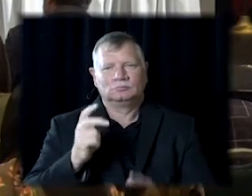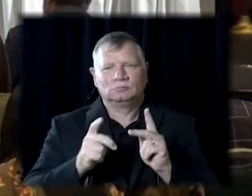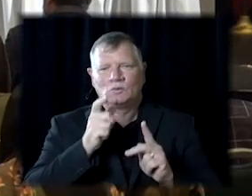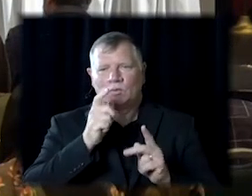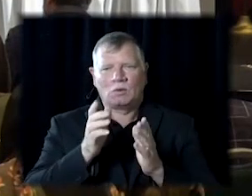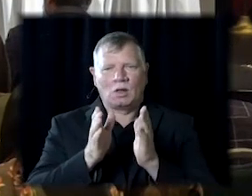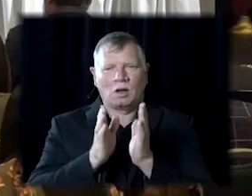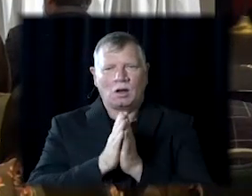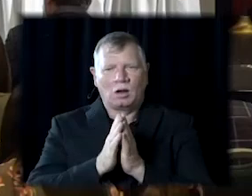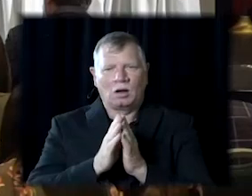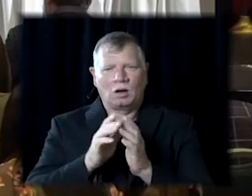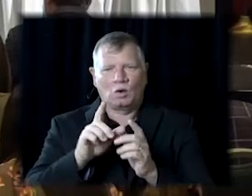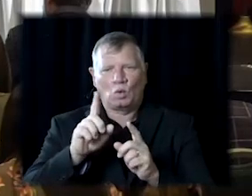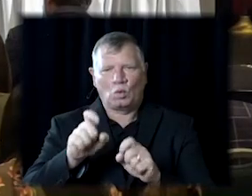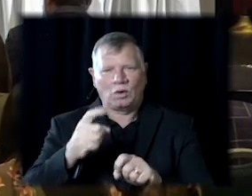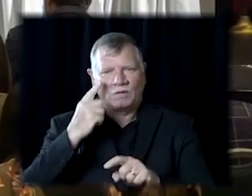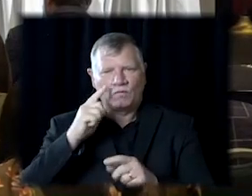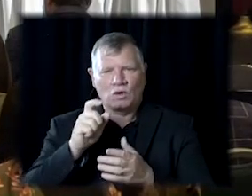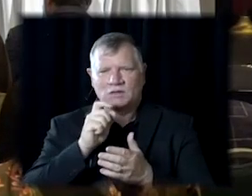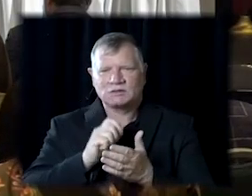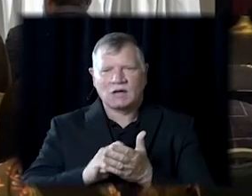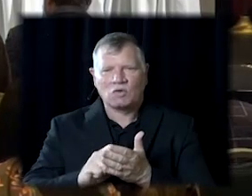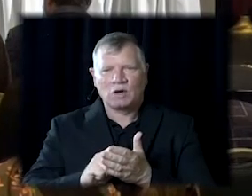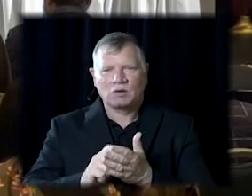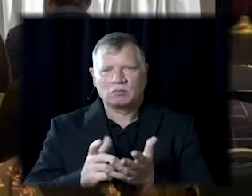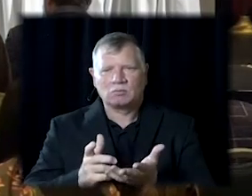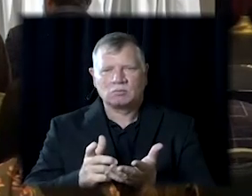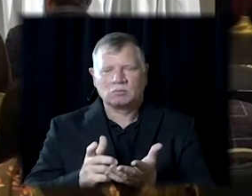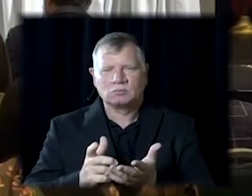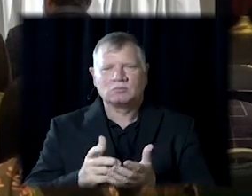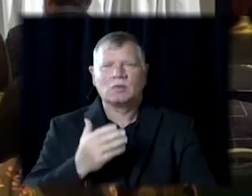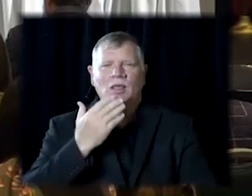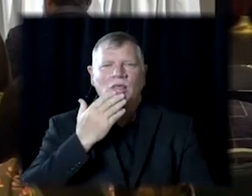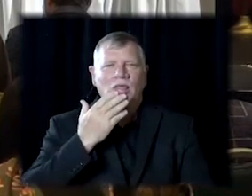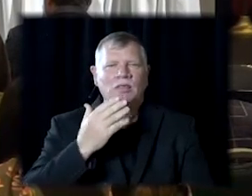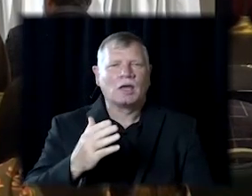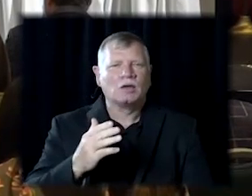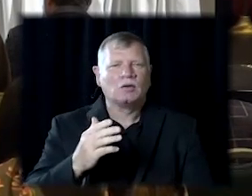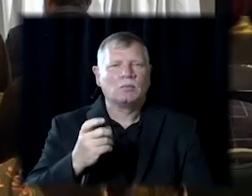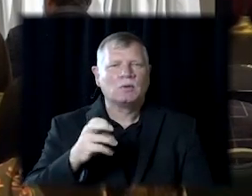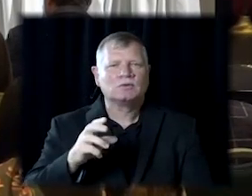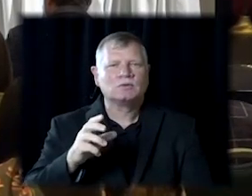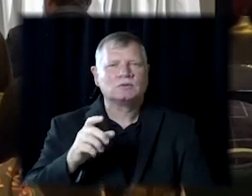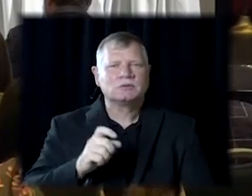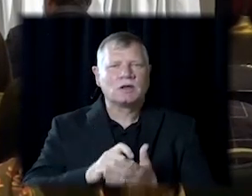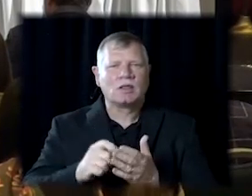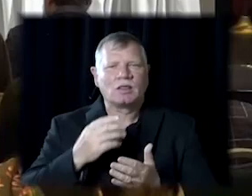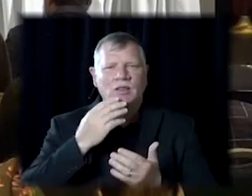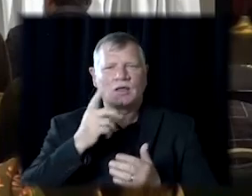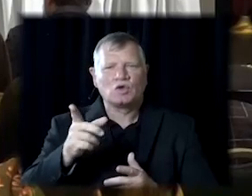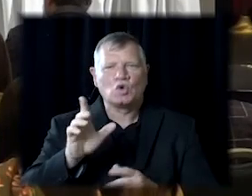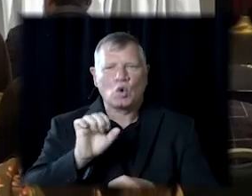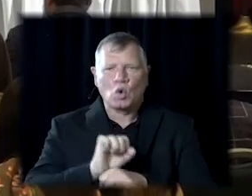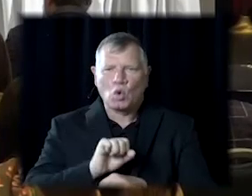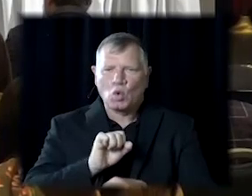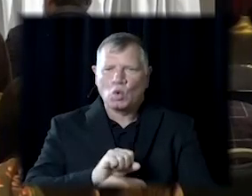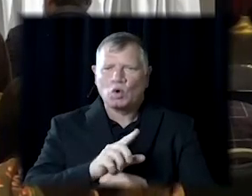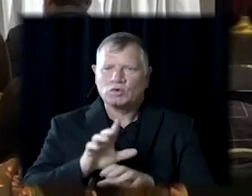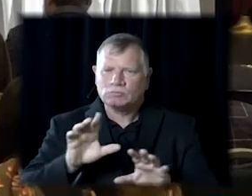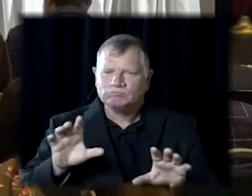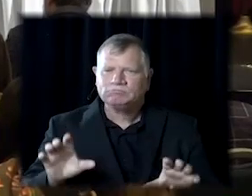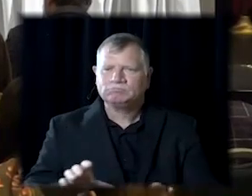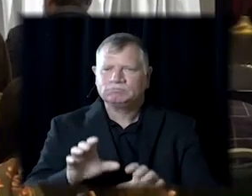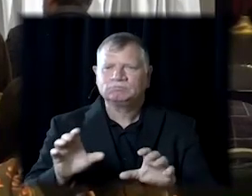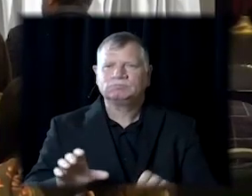Question? Yes, sir. Thank you, Mr. Secretary. I appreciate your work and effort